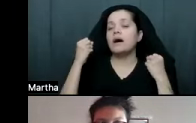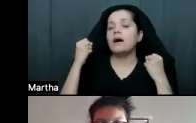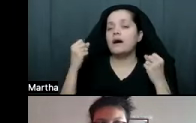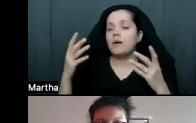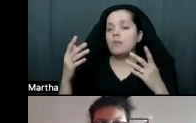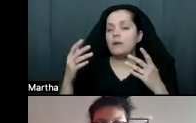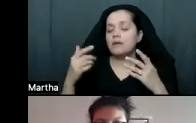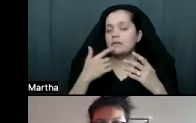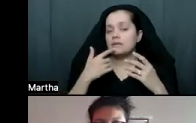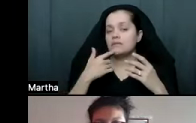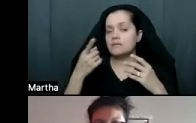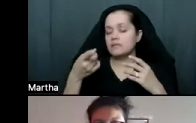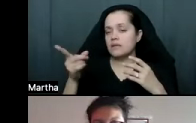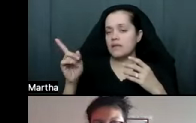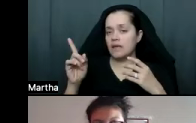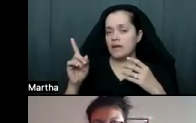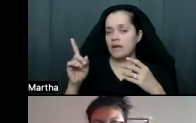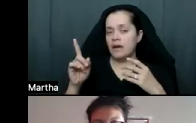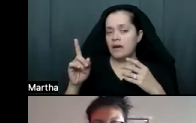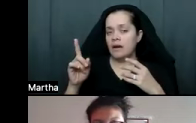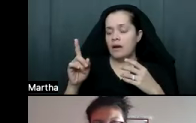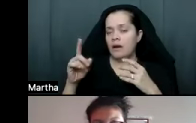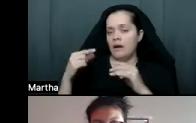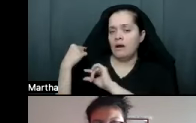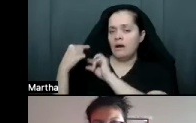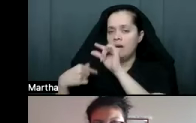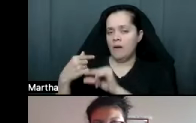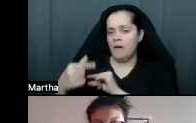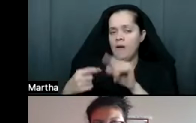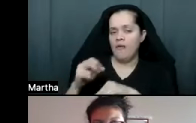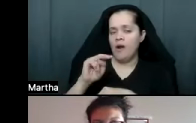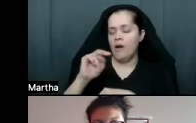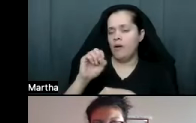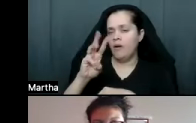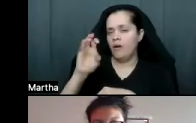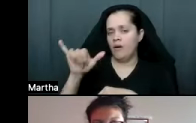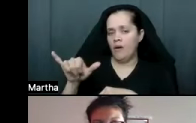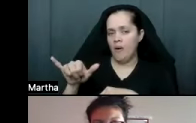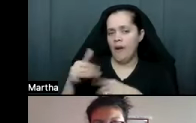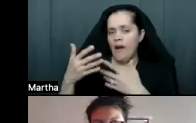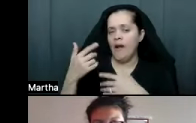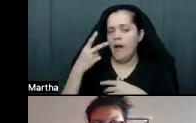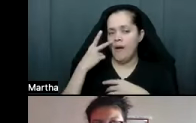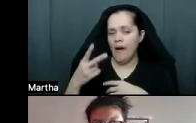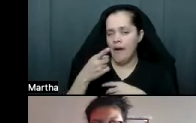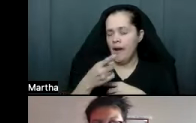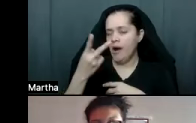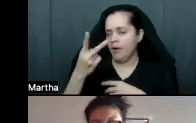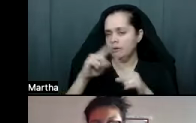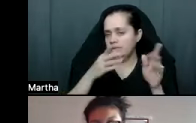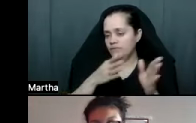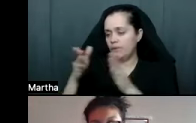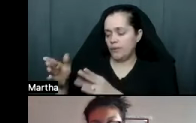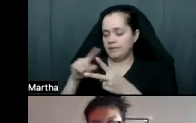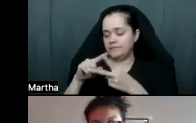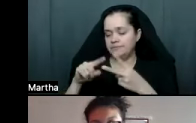their ancestors, or at least some of their ancestors, come from Norway? So we can look at it in 2 different ways.